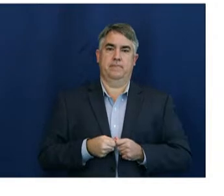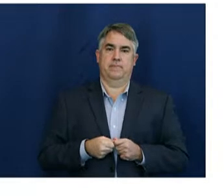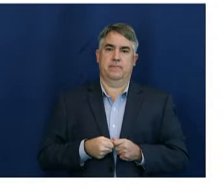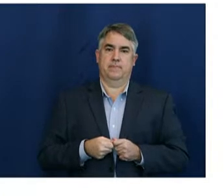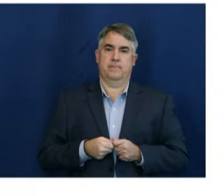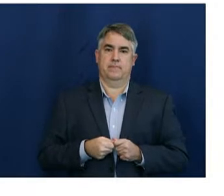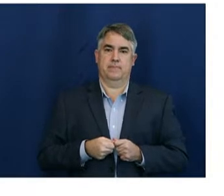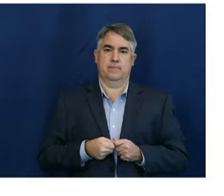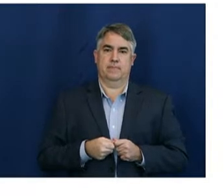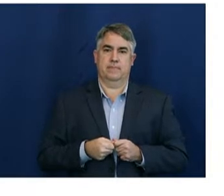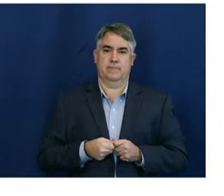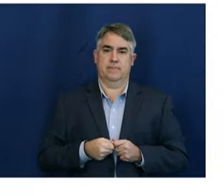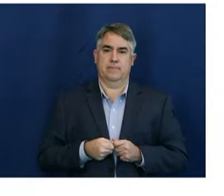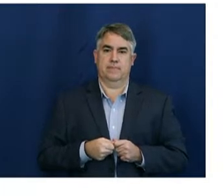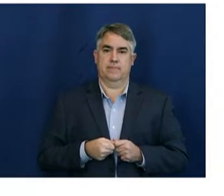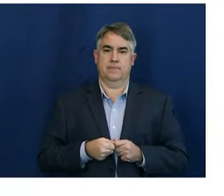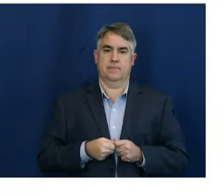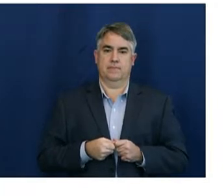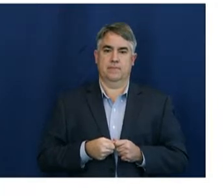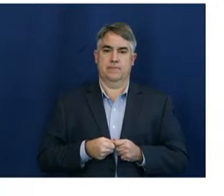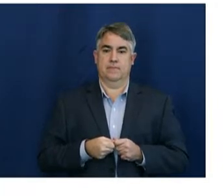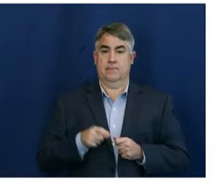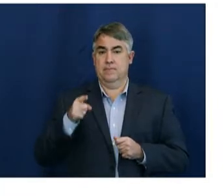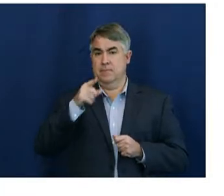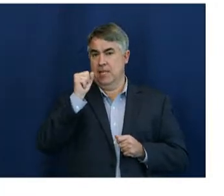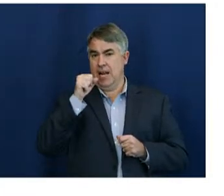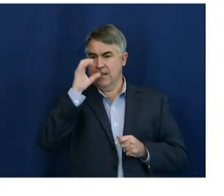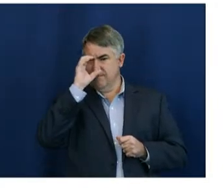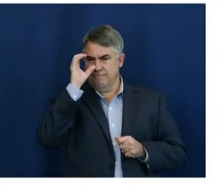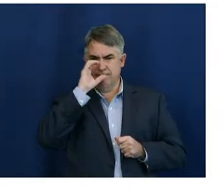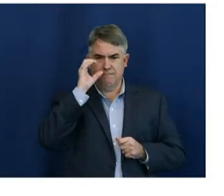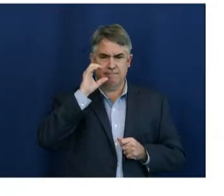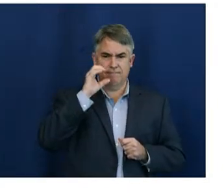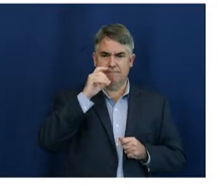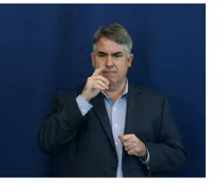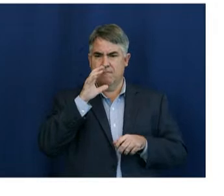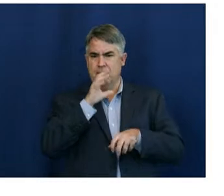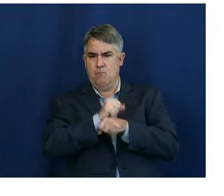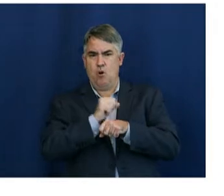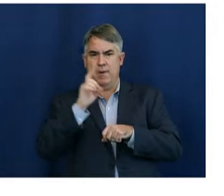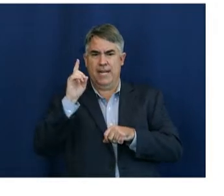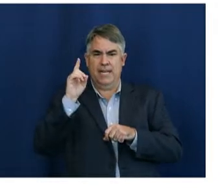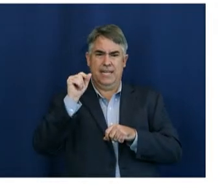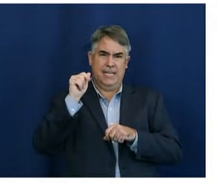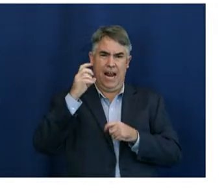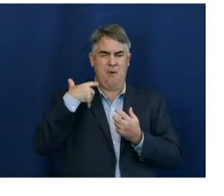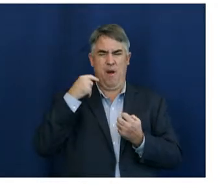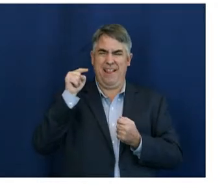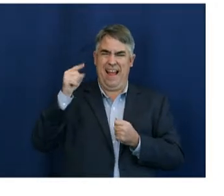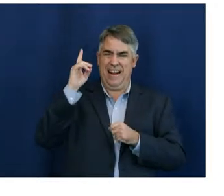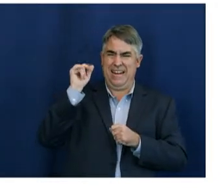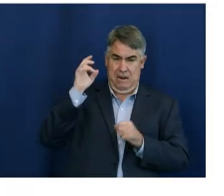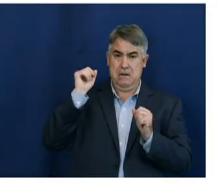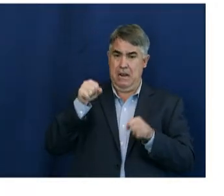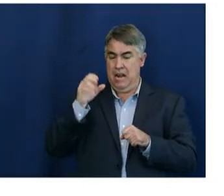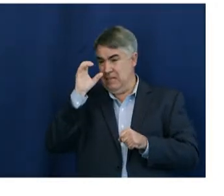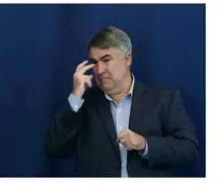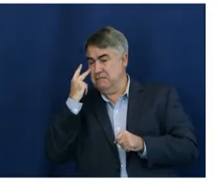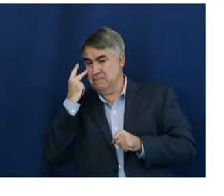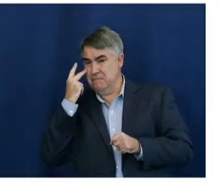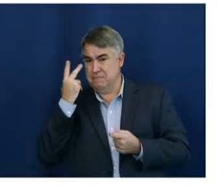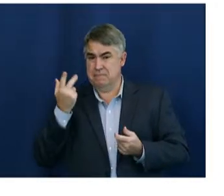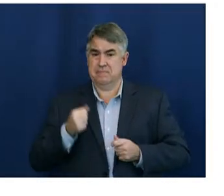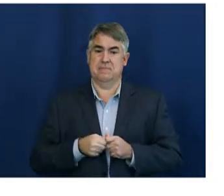As I mentioned before, folks can actually search for appointments by day by clicking on the scheduled and by day button. So